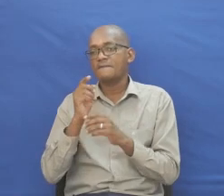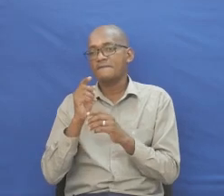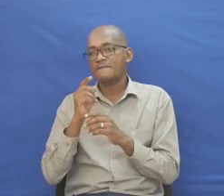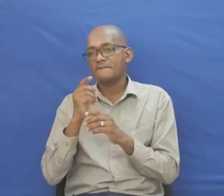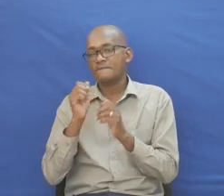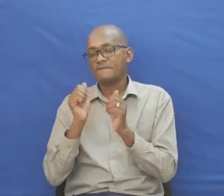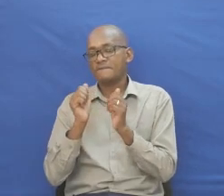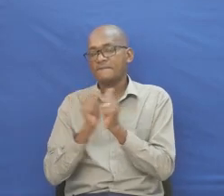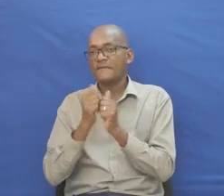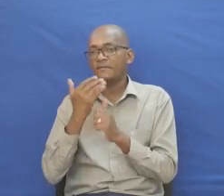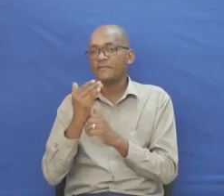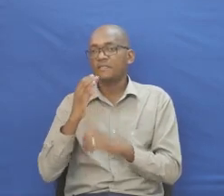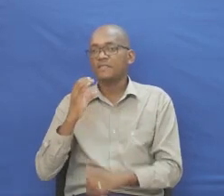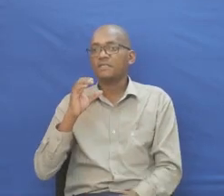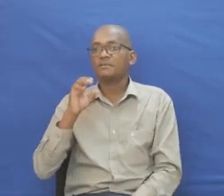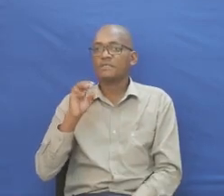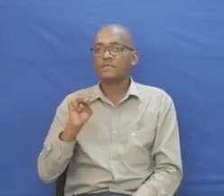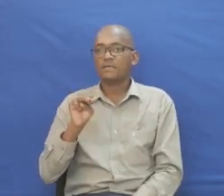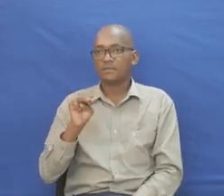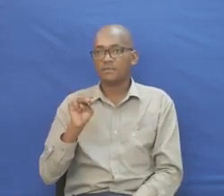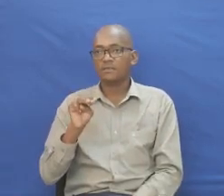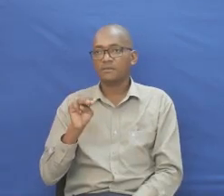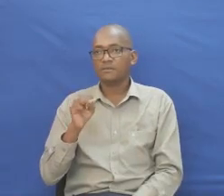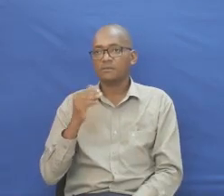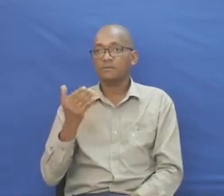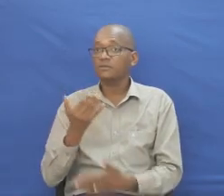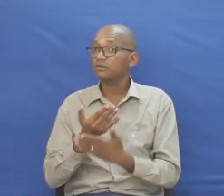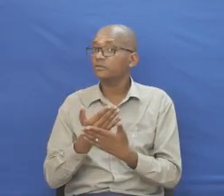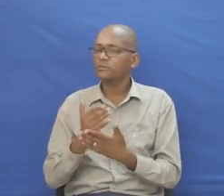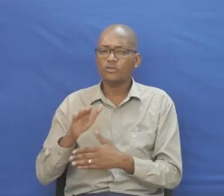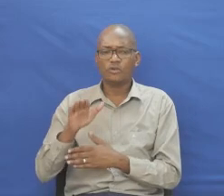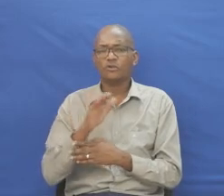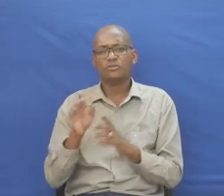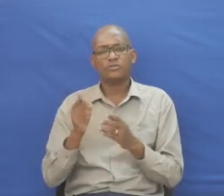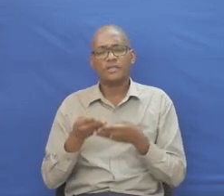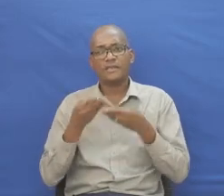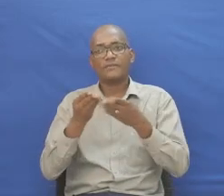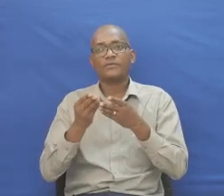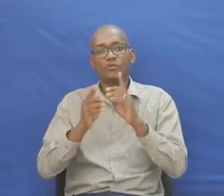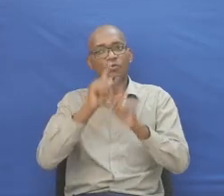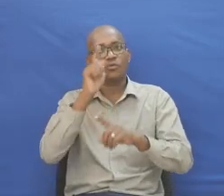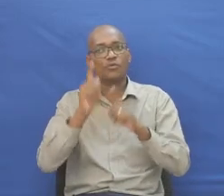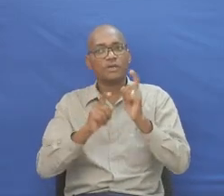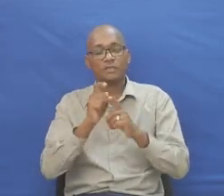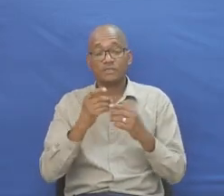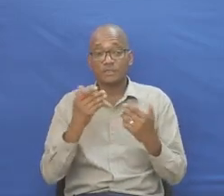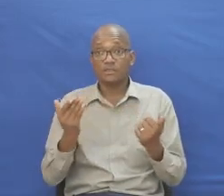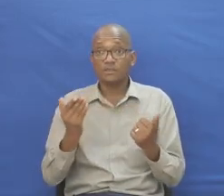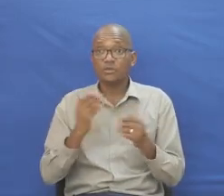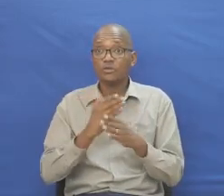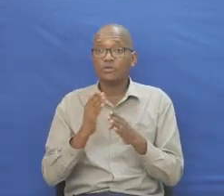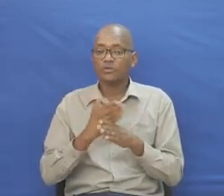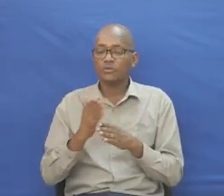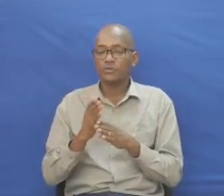to 15 centimeter. So it's not always that you are going to be given a question in which